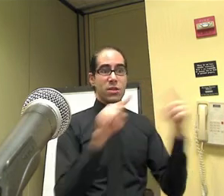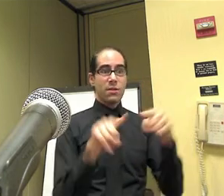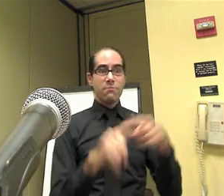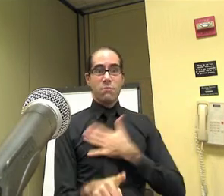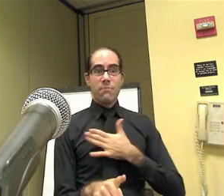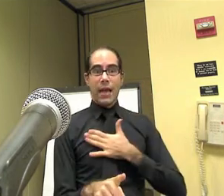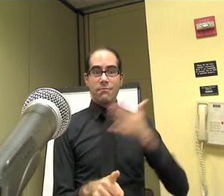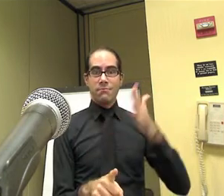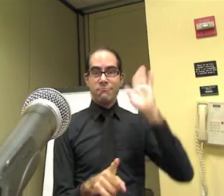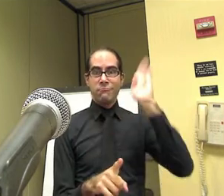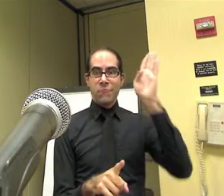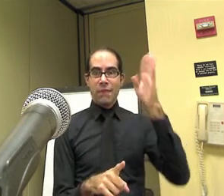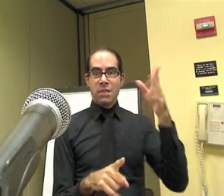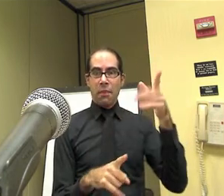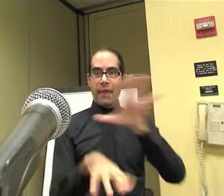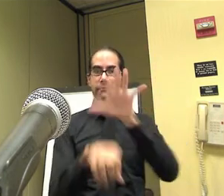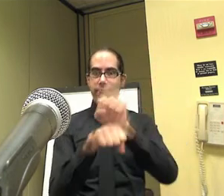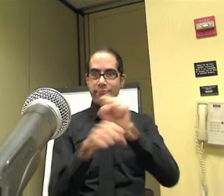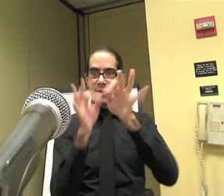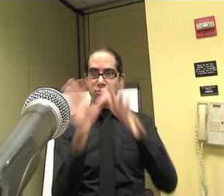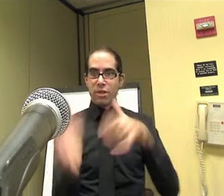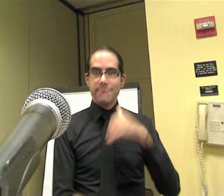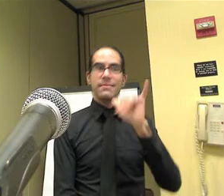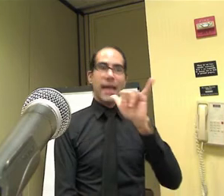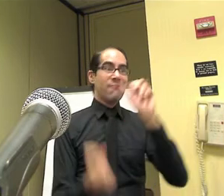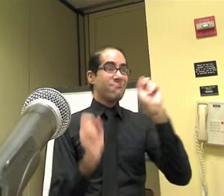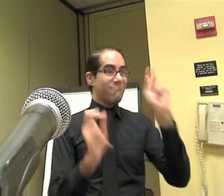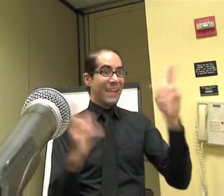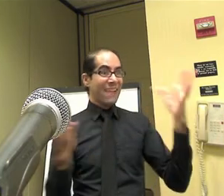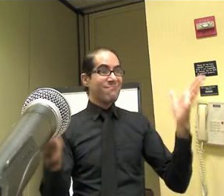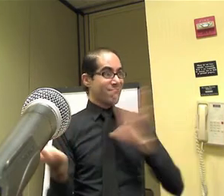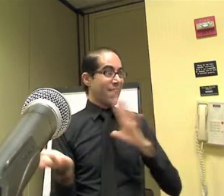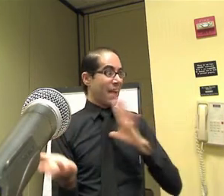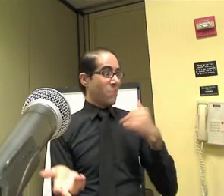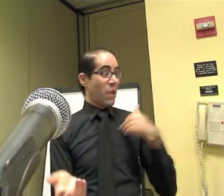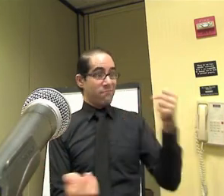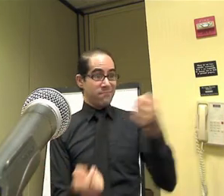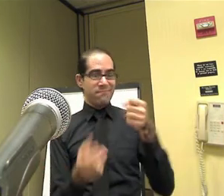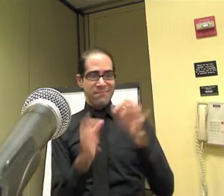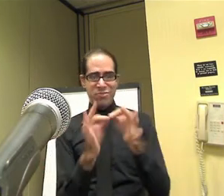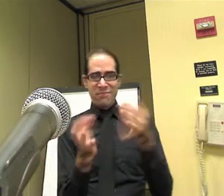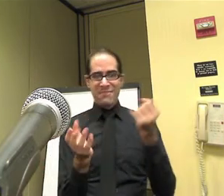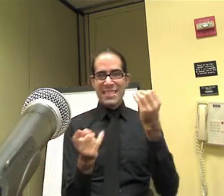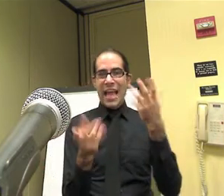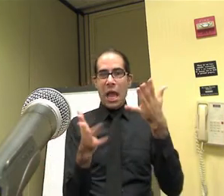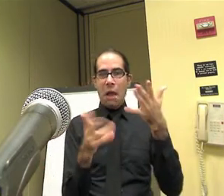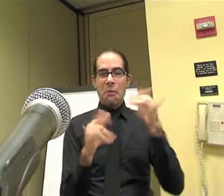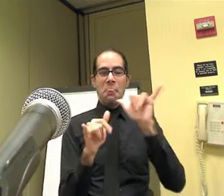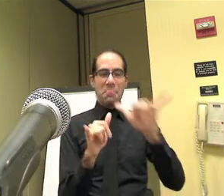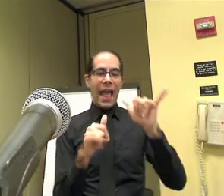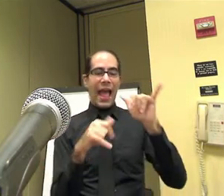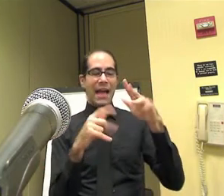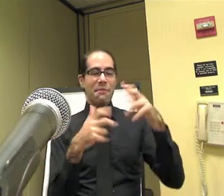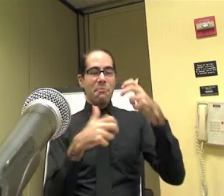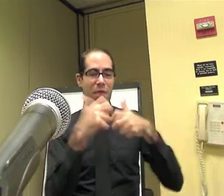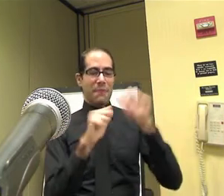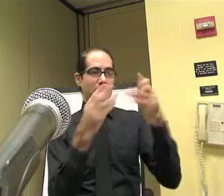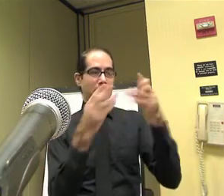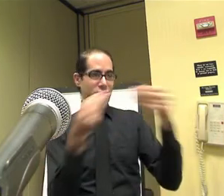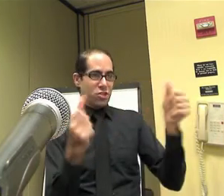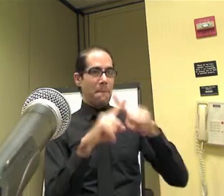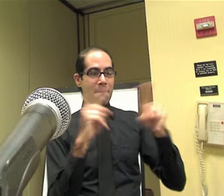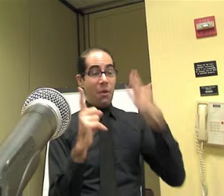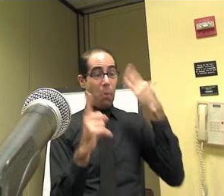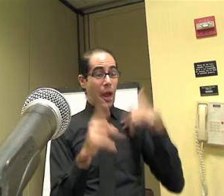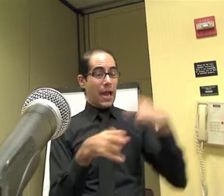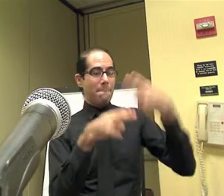we can provide interpreters, and they can hear in English what I'm signing. So, I mean, it works, and they just have to know to ask